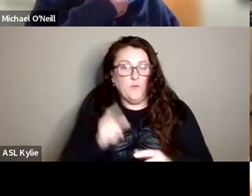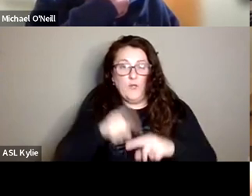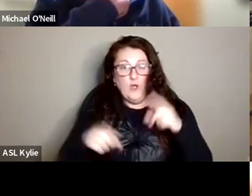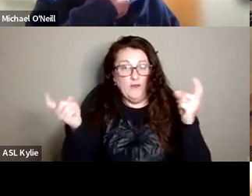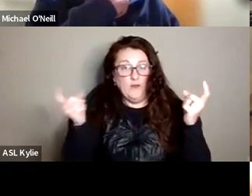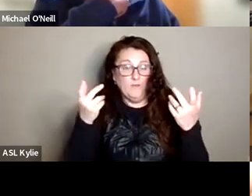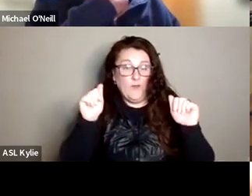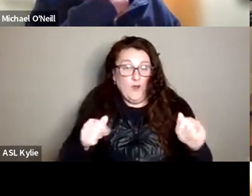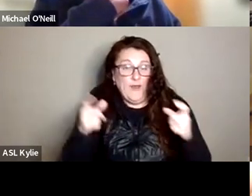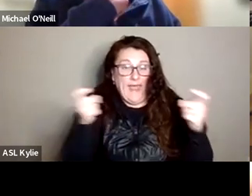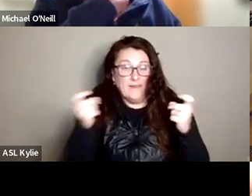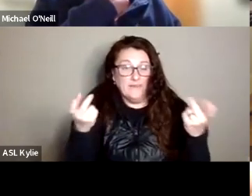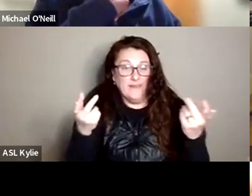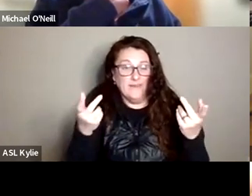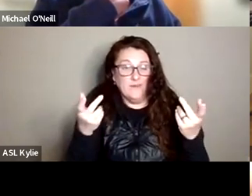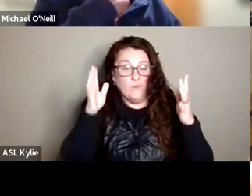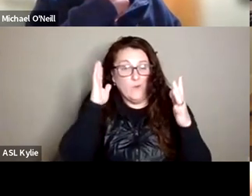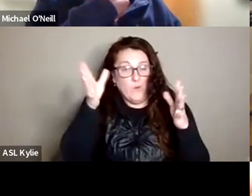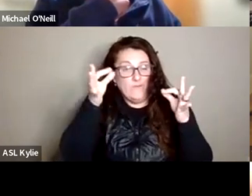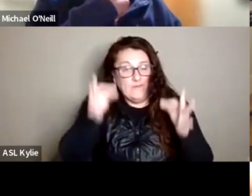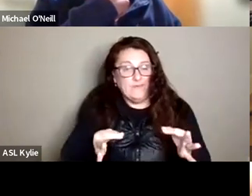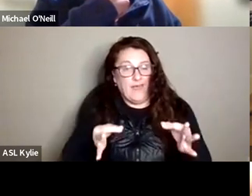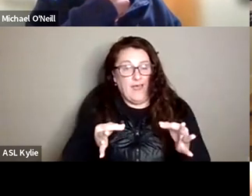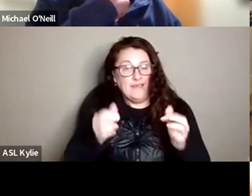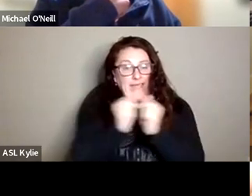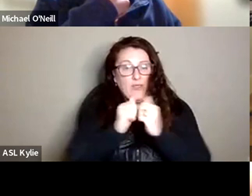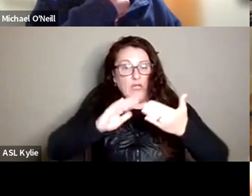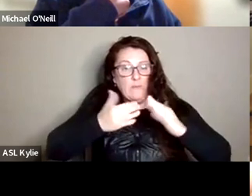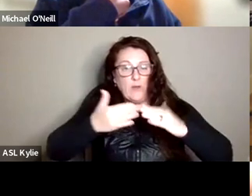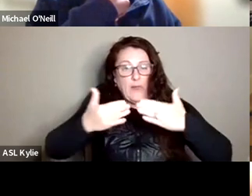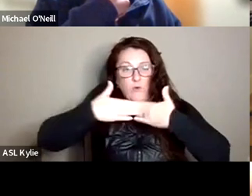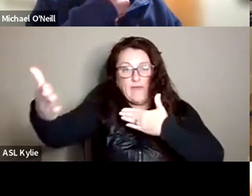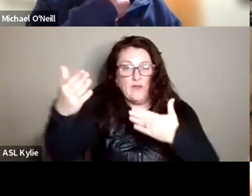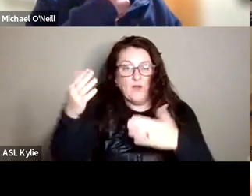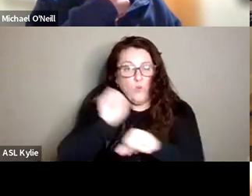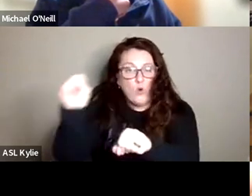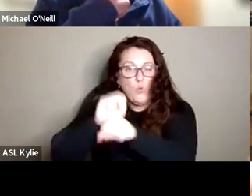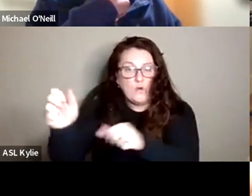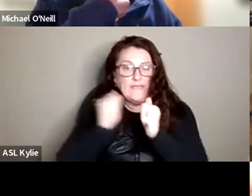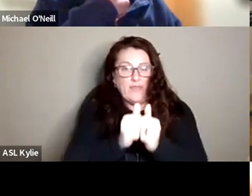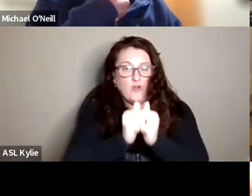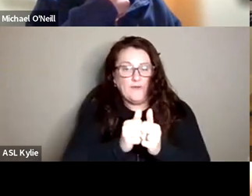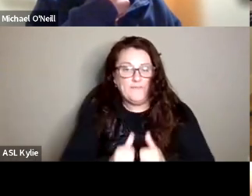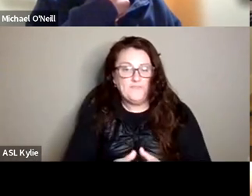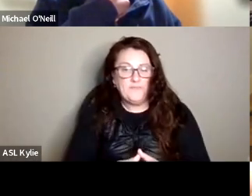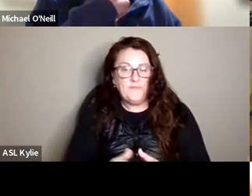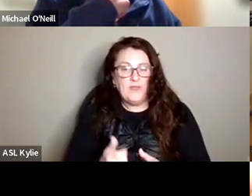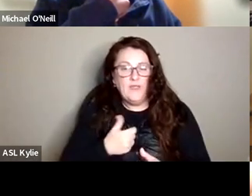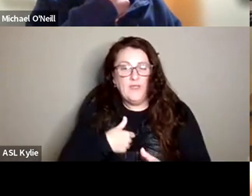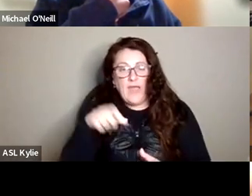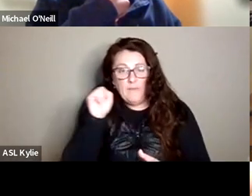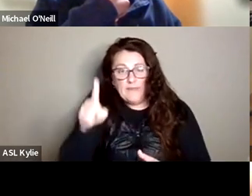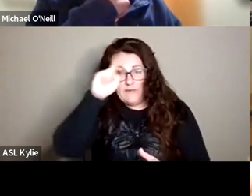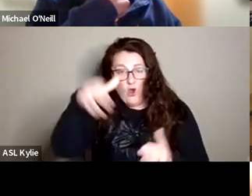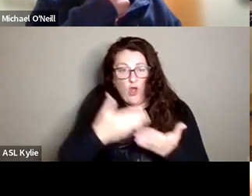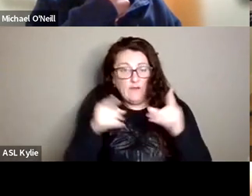it. We would have made that tough decision as a community and moved forward with the hard work together. So that's what I'm asking for all of